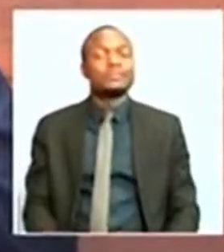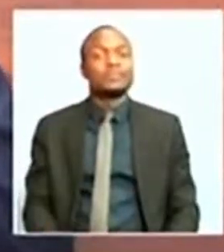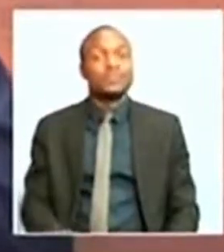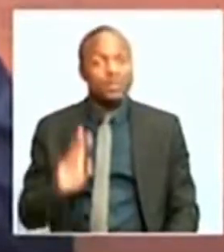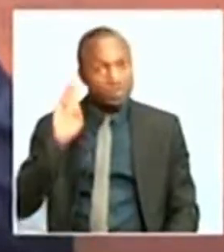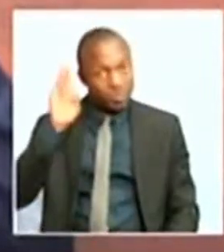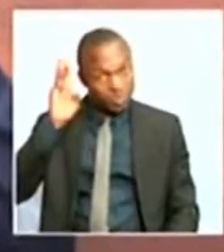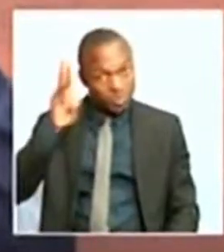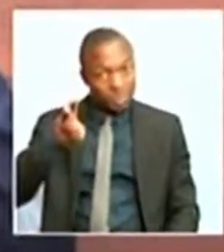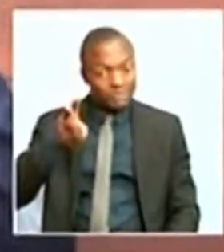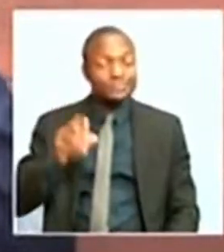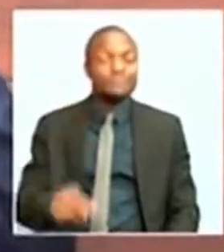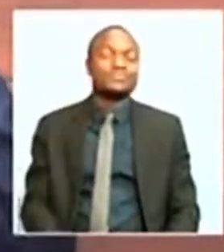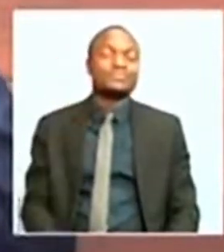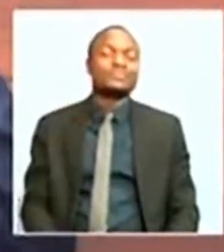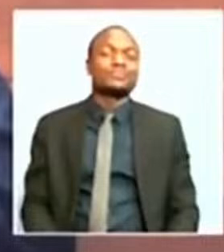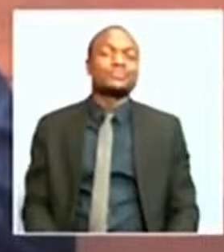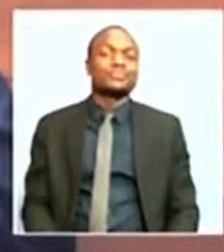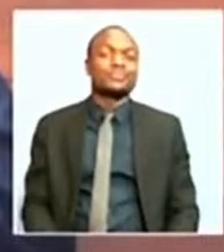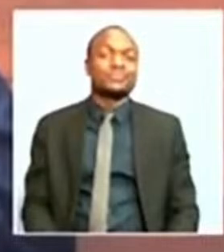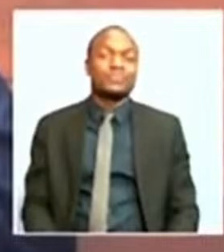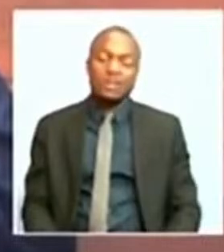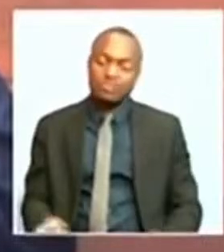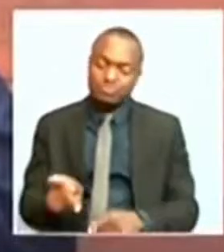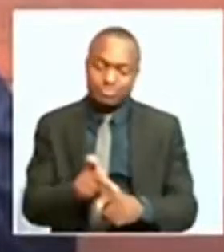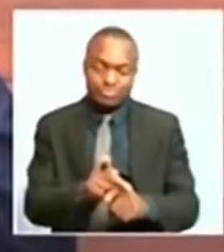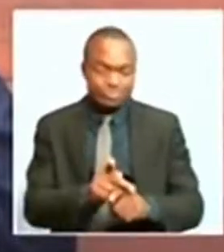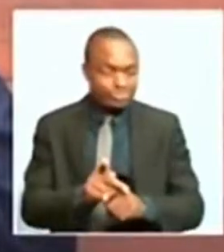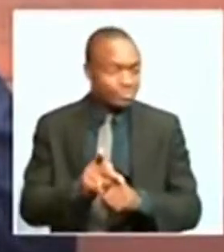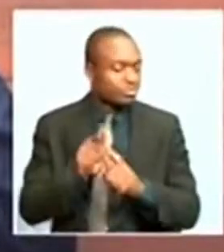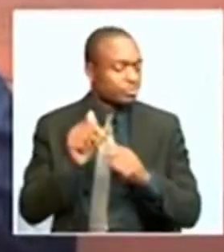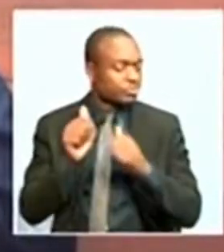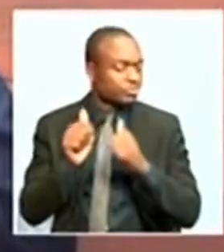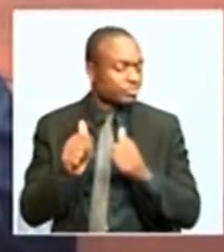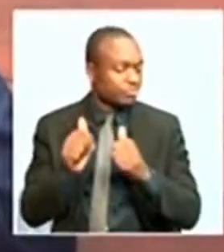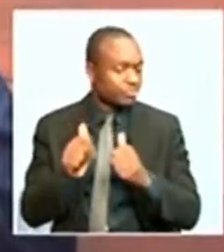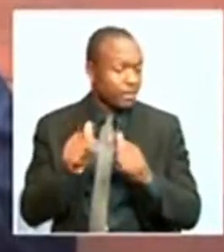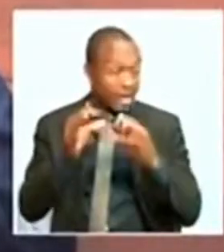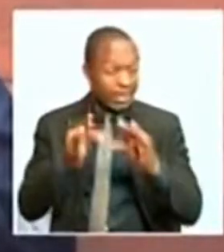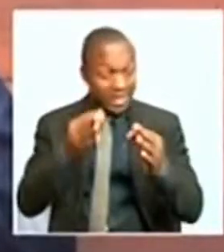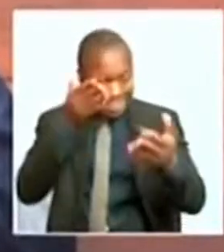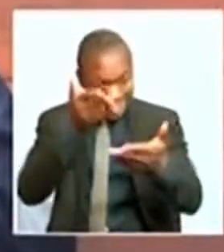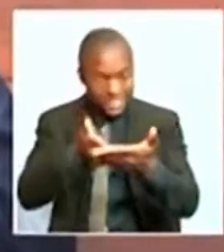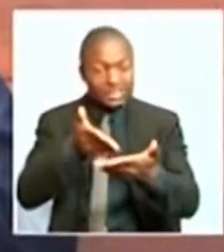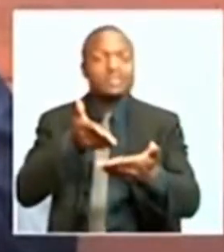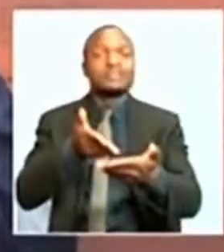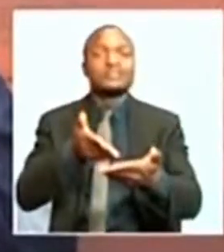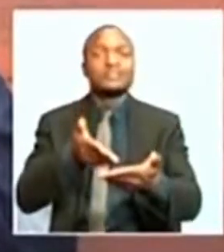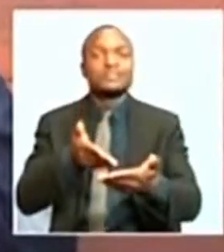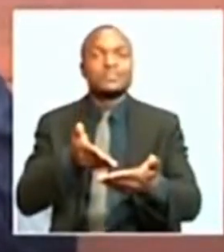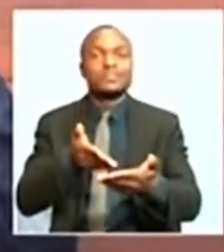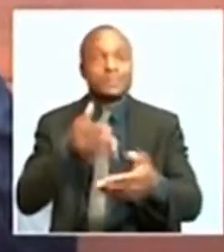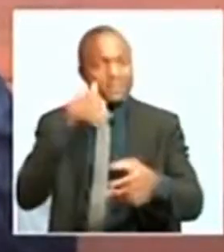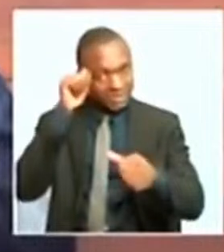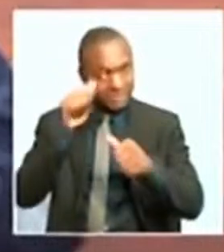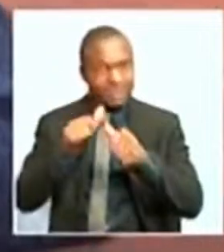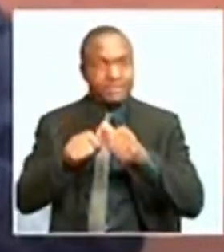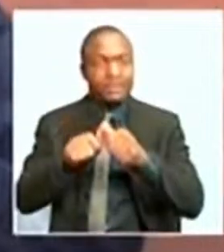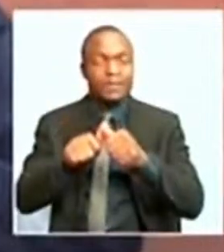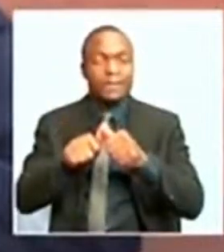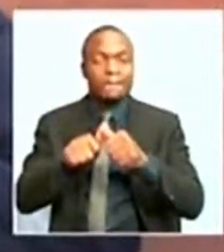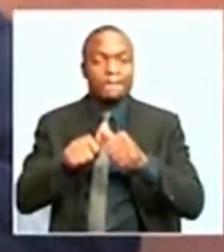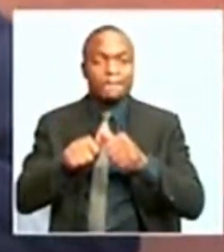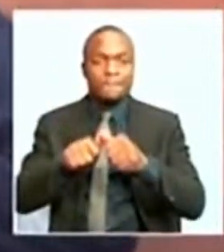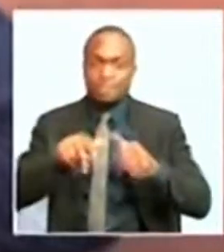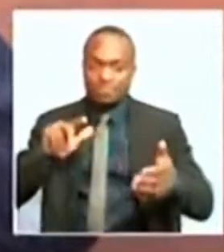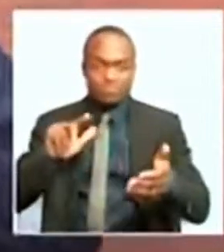will be able to be taken care of once this particular agreement, I think, has